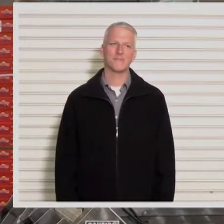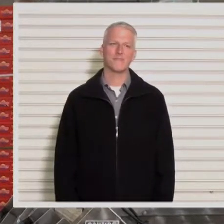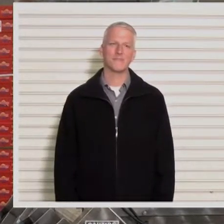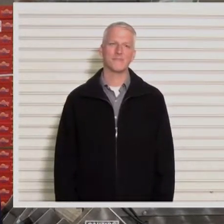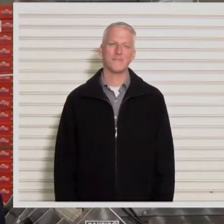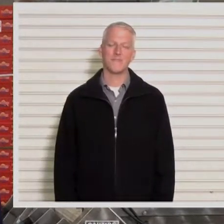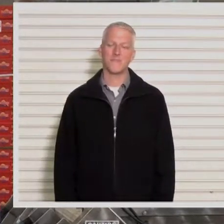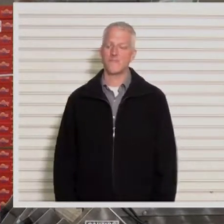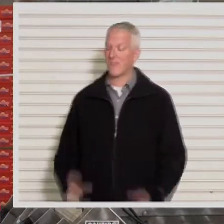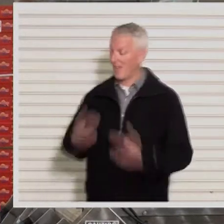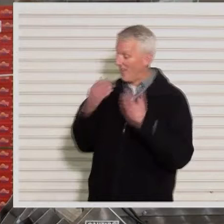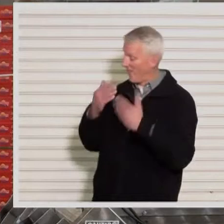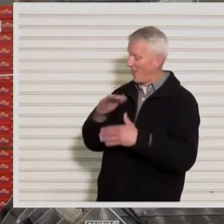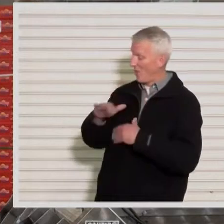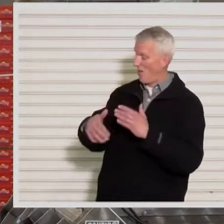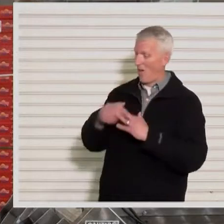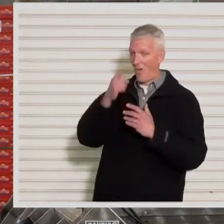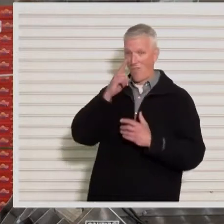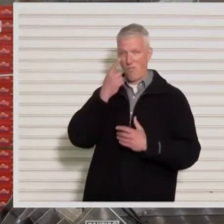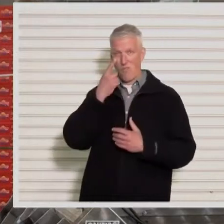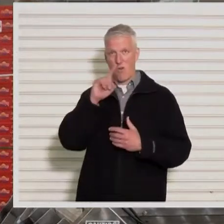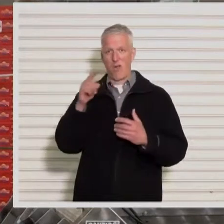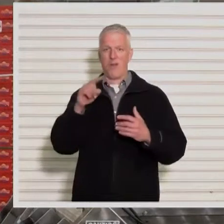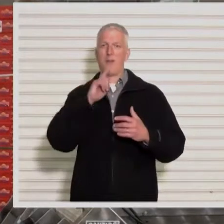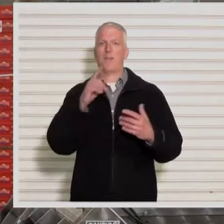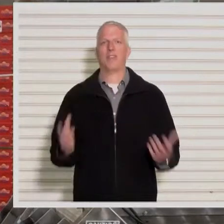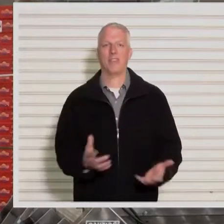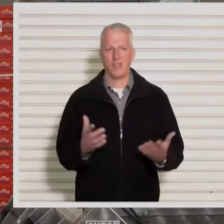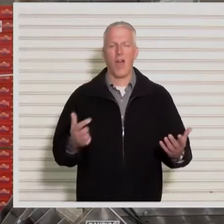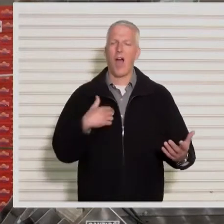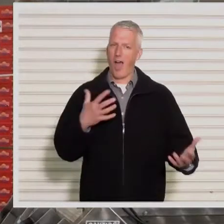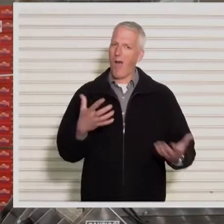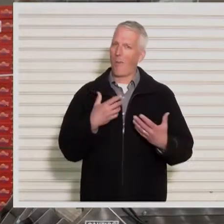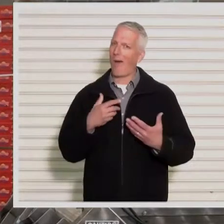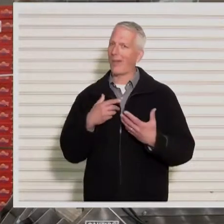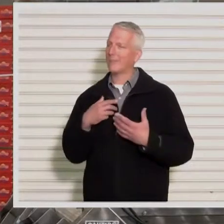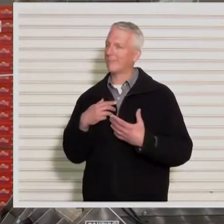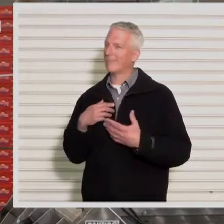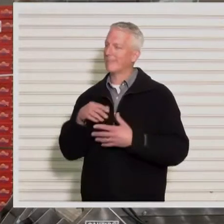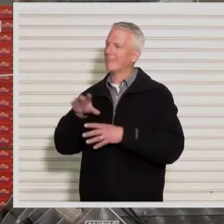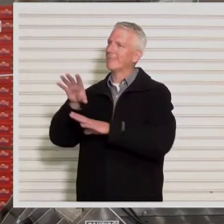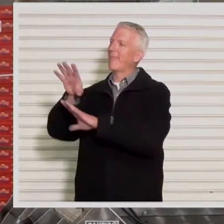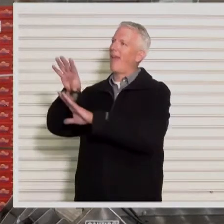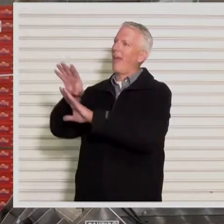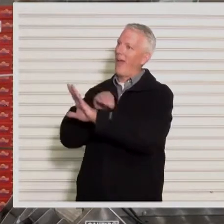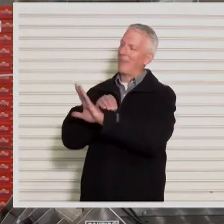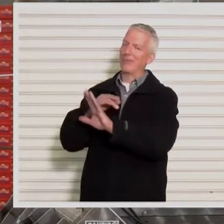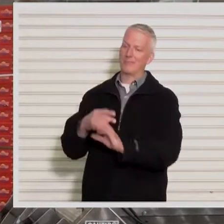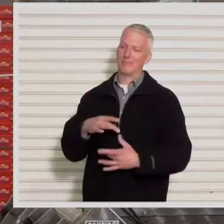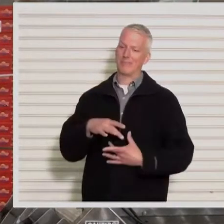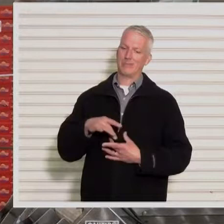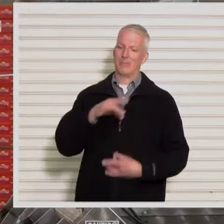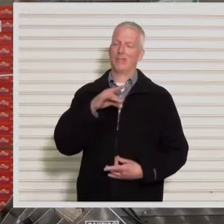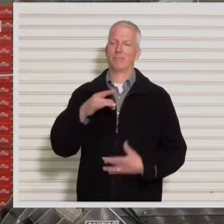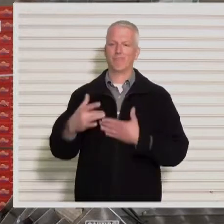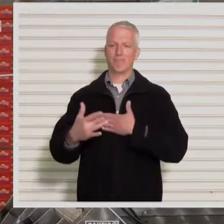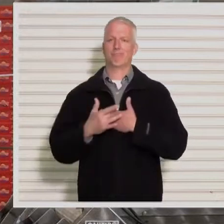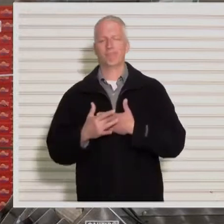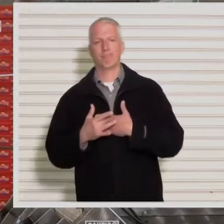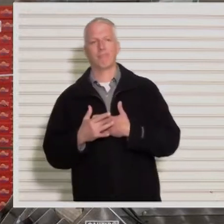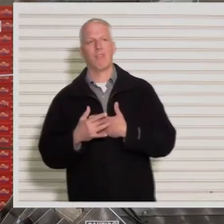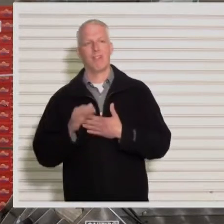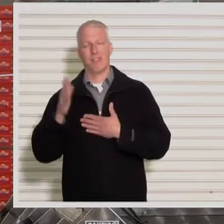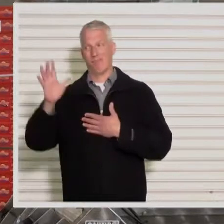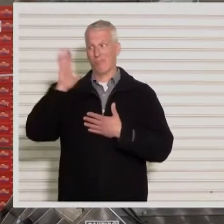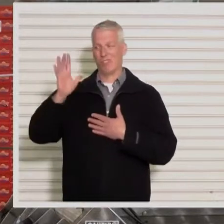Thank you all for being here. I want to echo the sentiments of